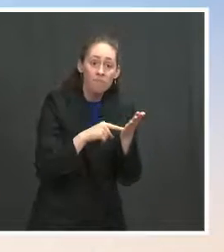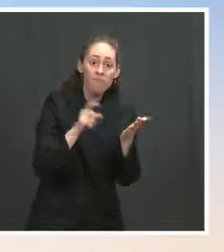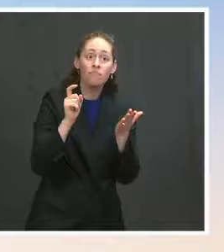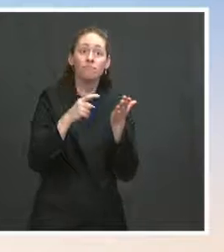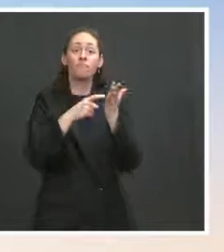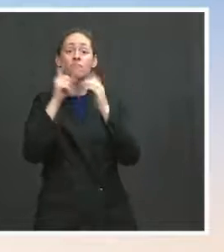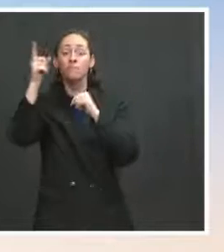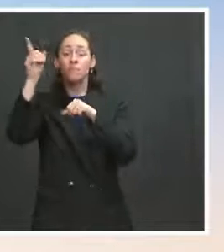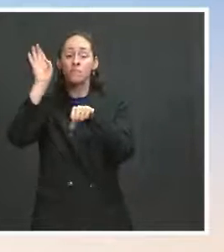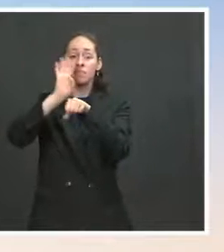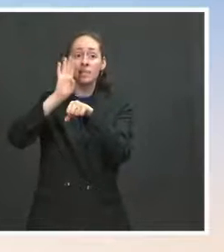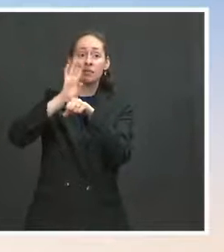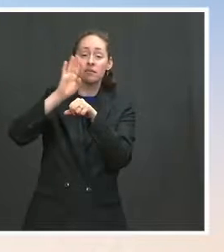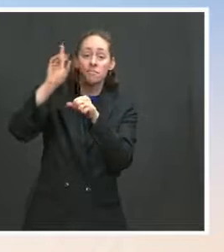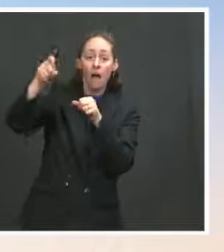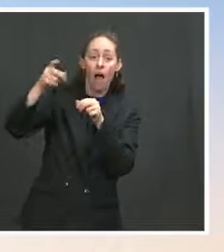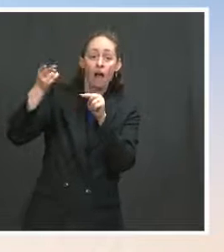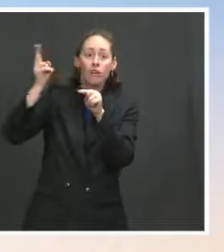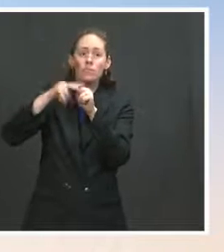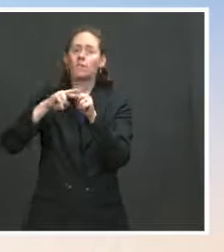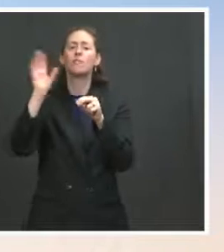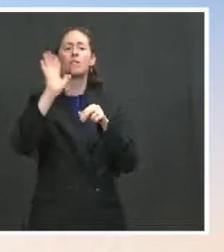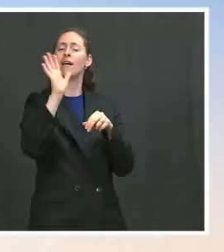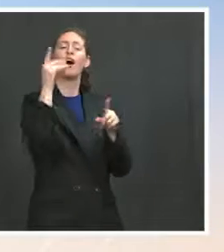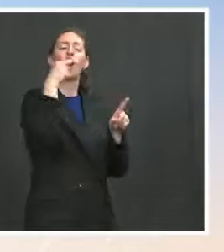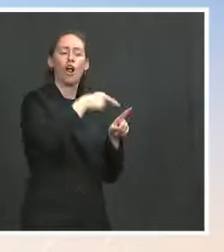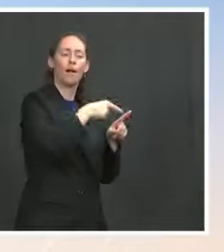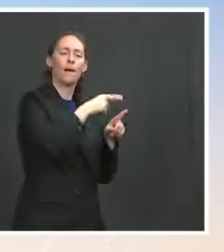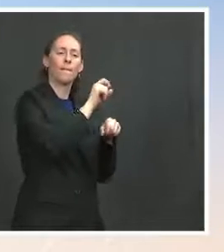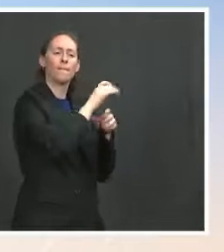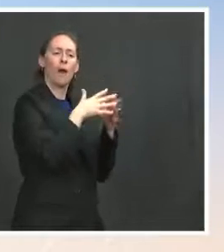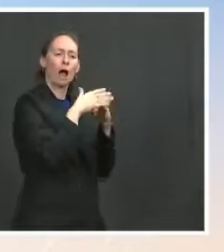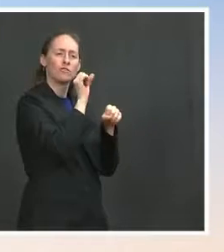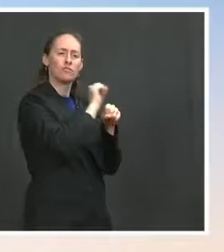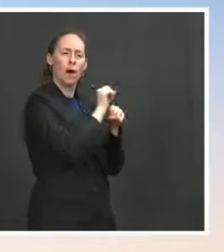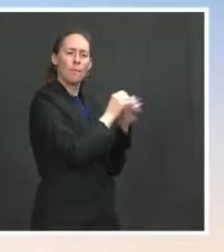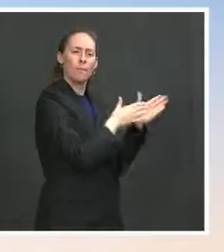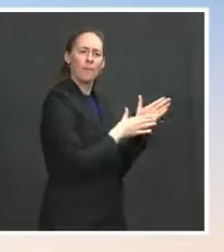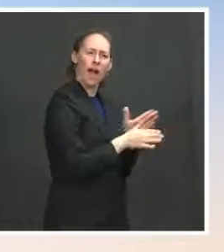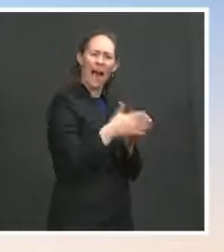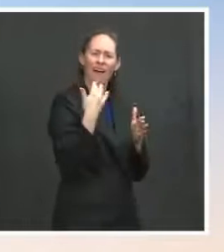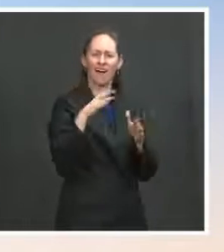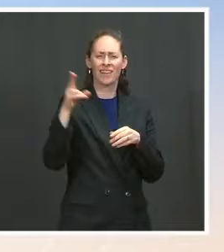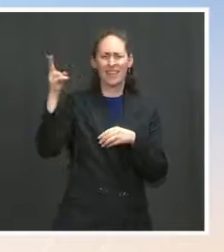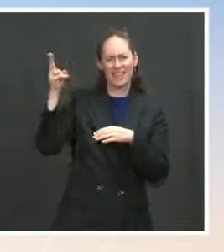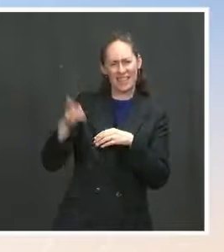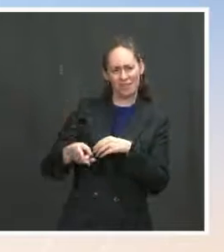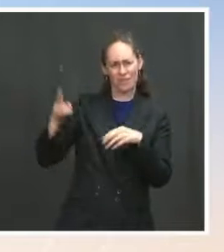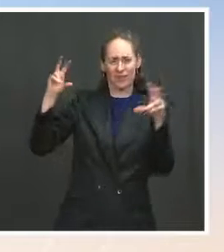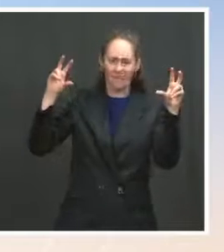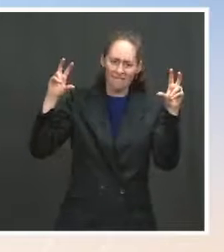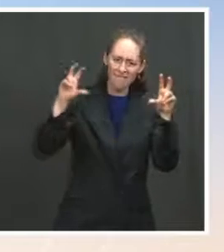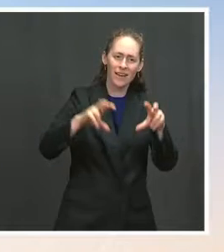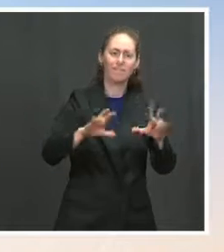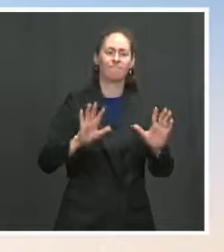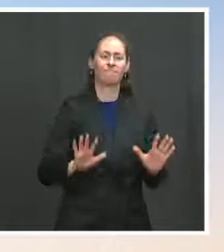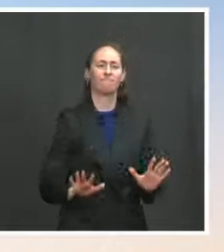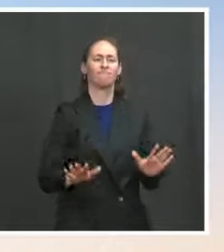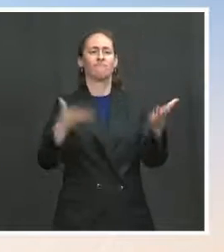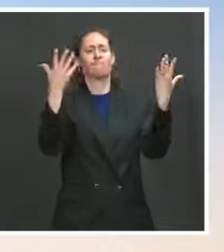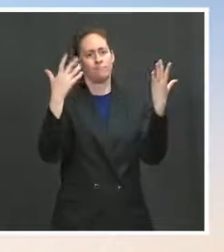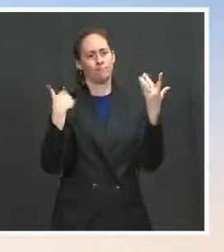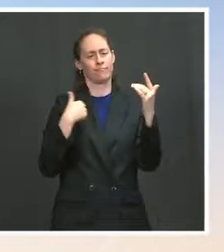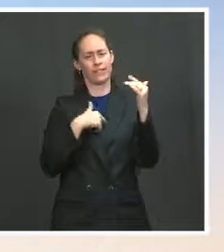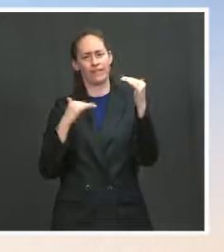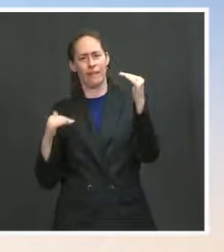American jobs plan to make historic investment in our nation's infrastructure. They were to level the playing field and make universal